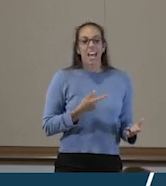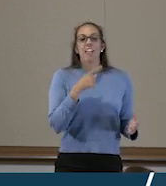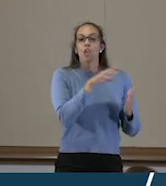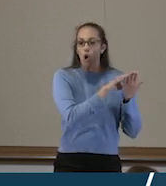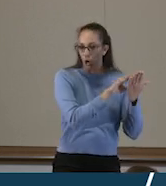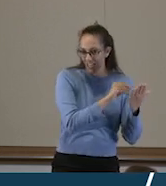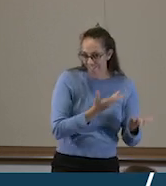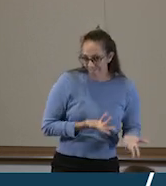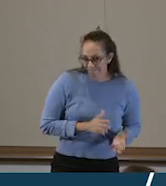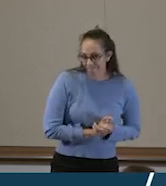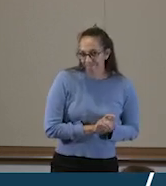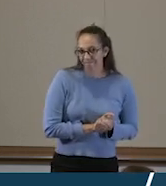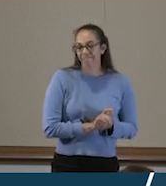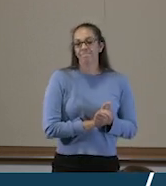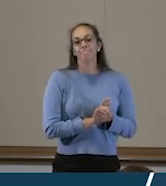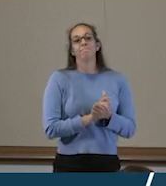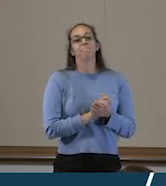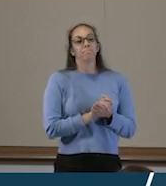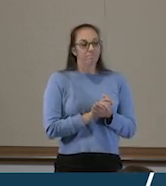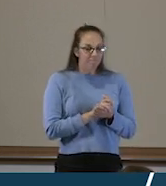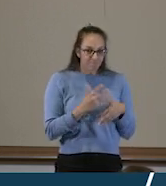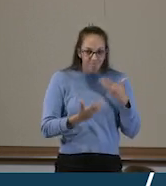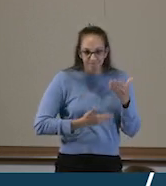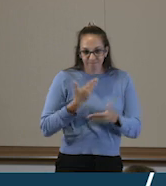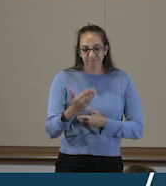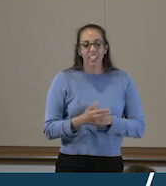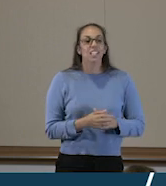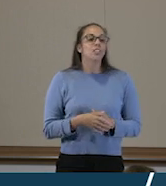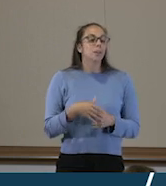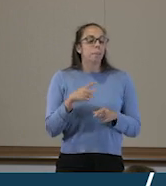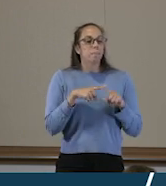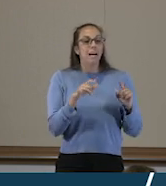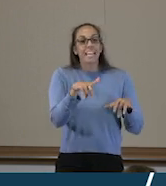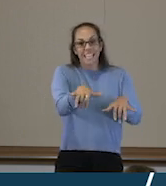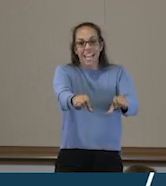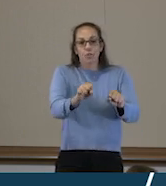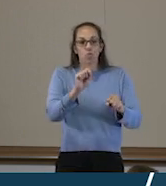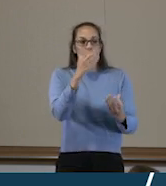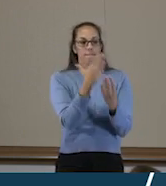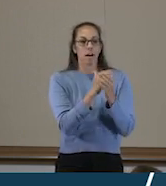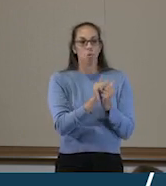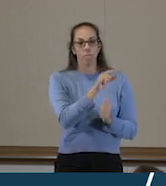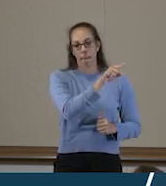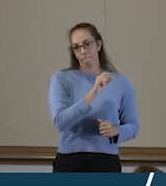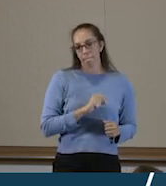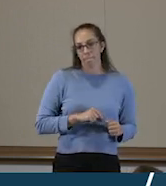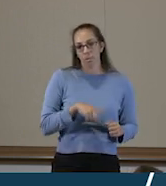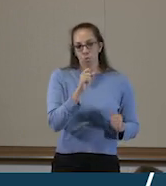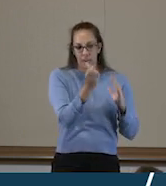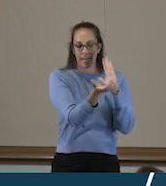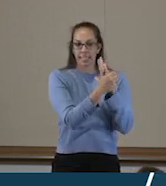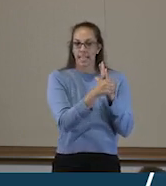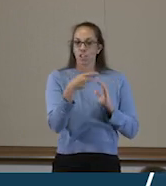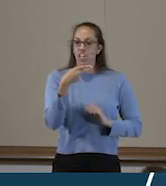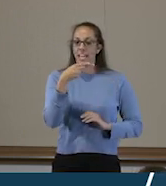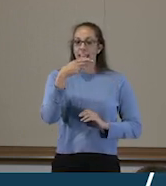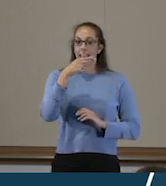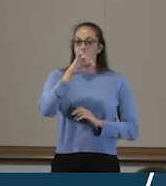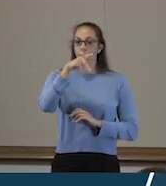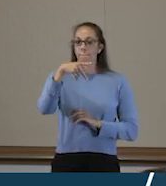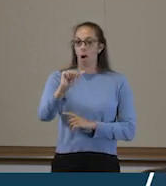learning. So yes, you can. It will help with that. You can also attach, like I said, the HIPAA